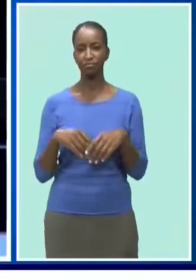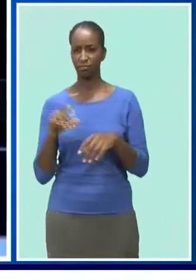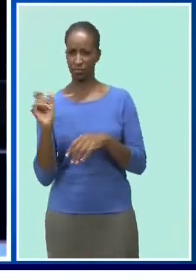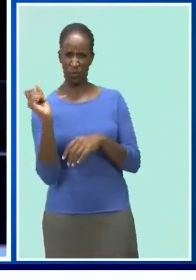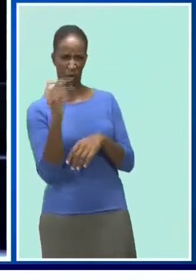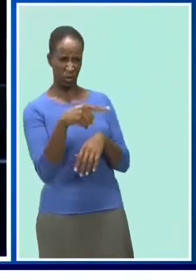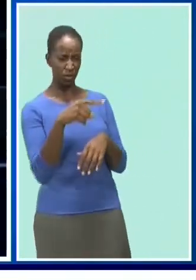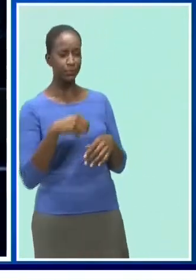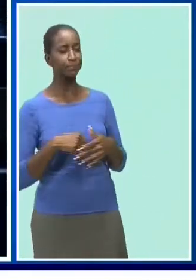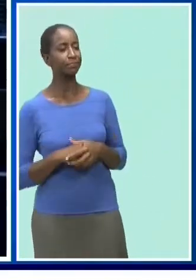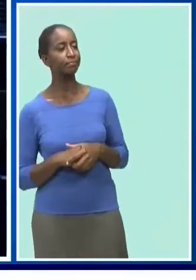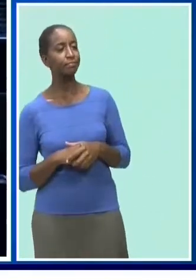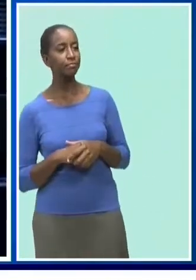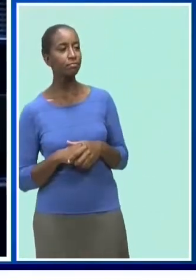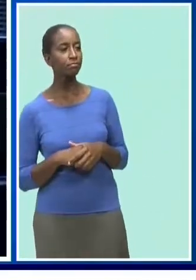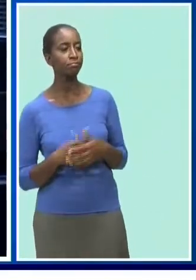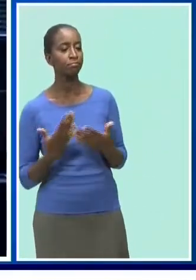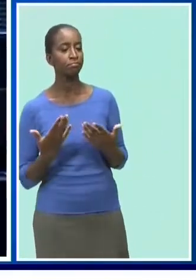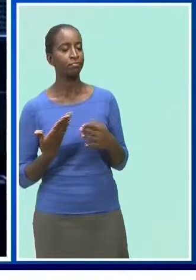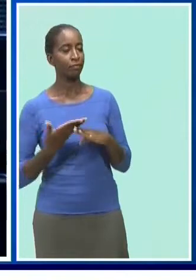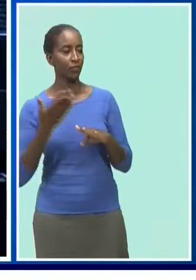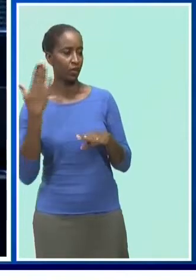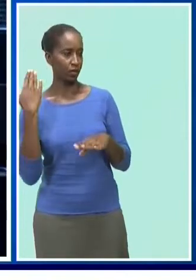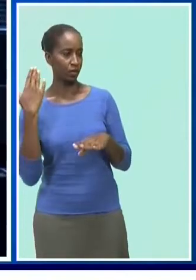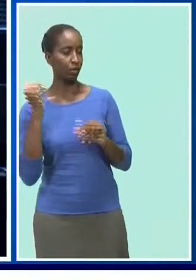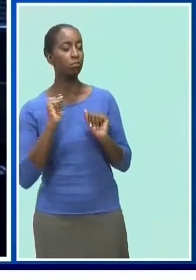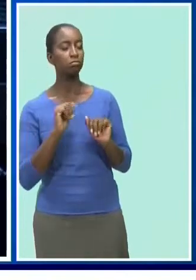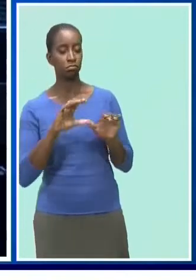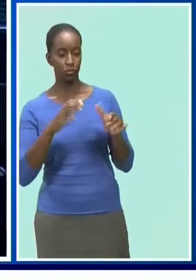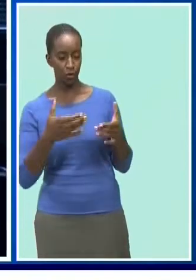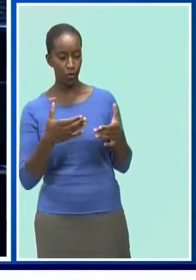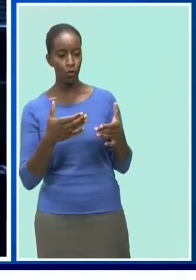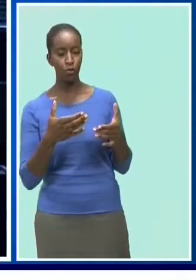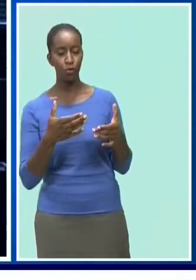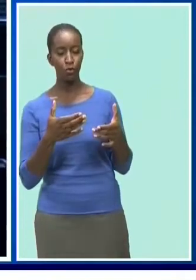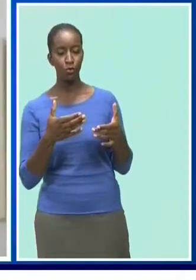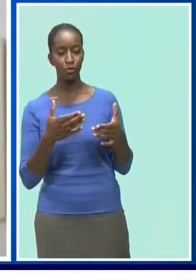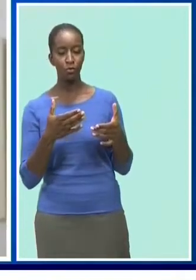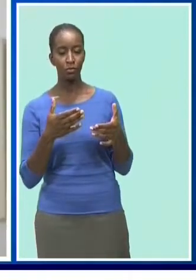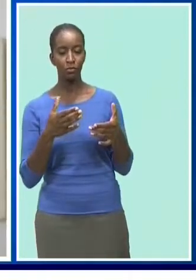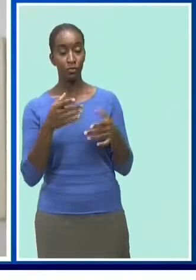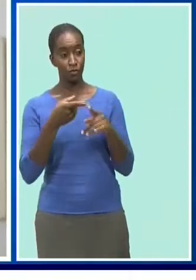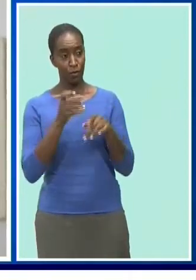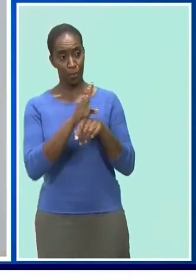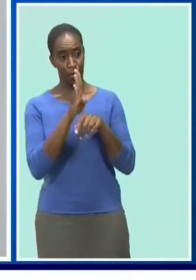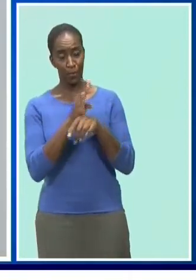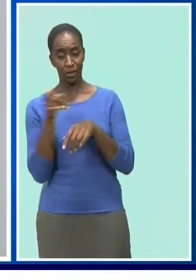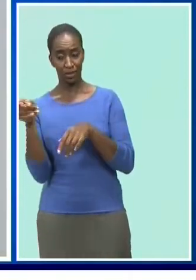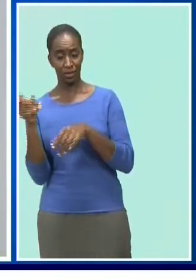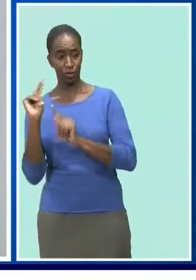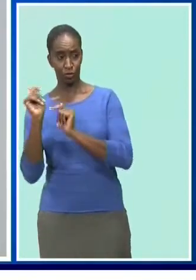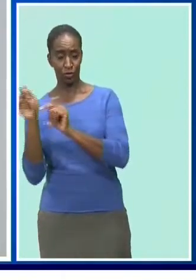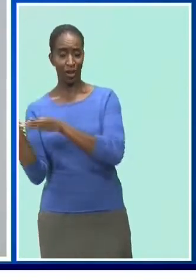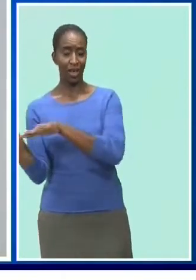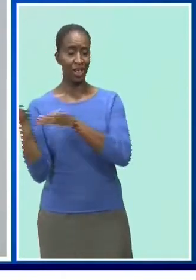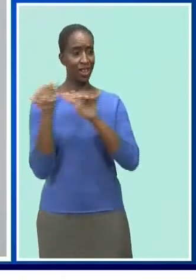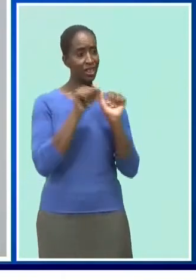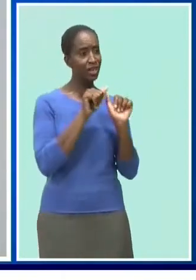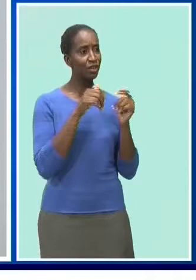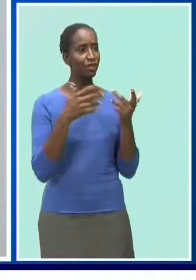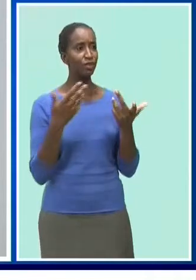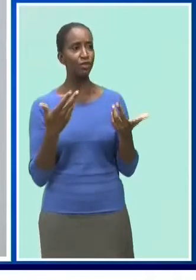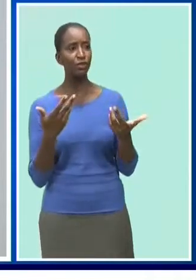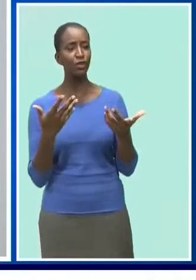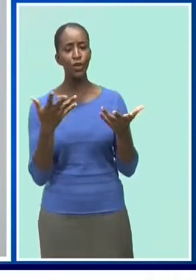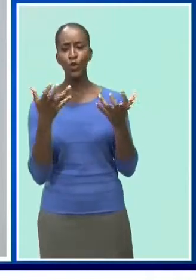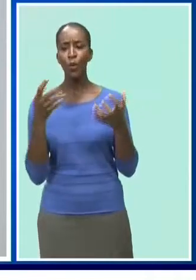When the Barbados Carry Festa 14 team leaves Trinidad and Tobago, what do you want them to leave? What do you want them to go